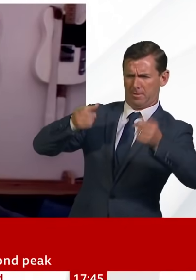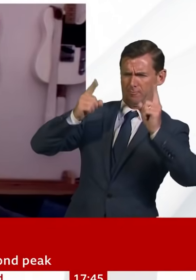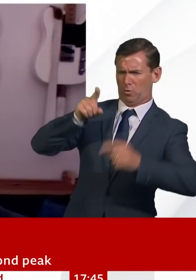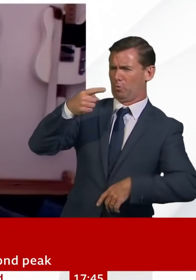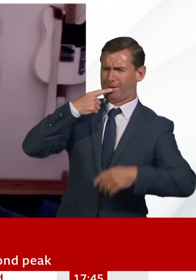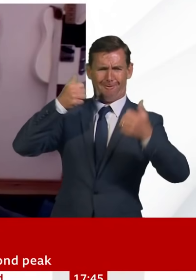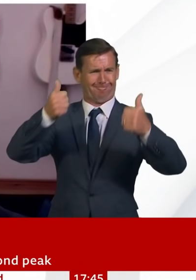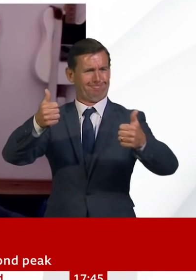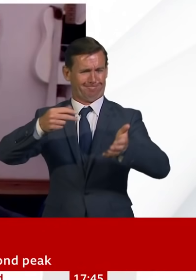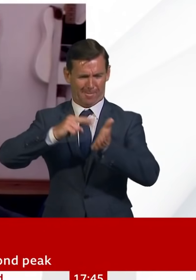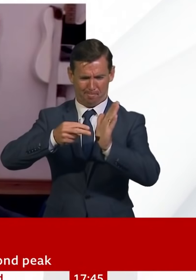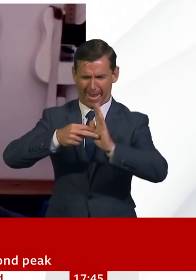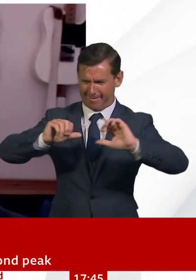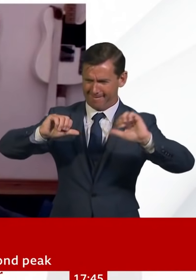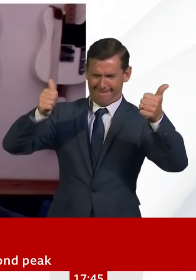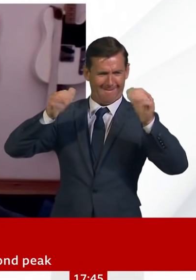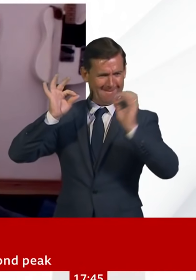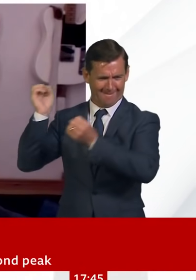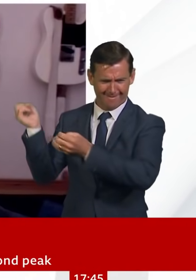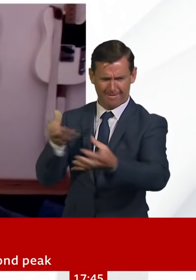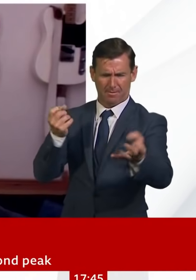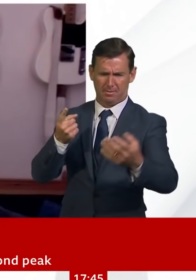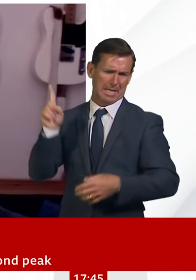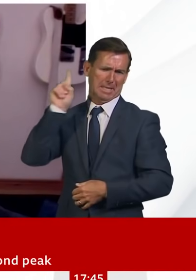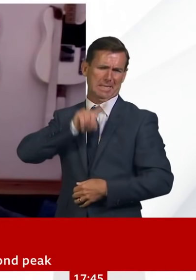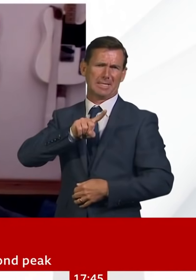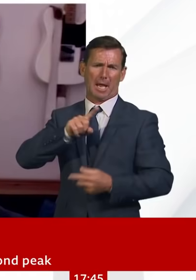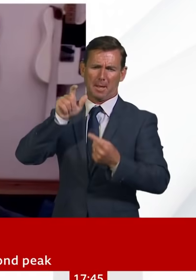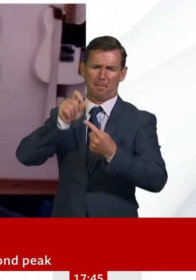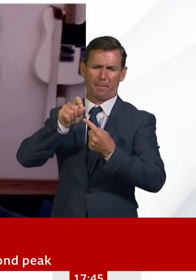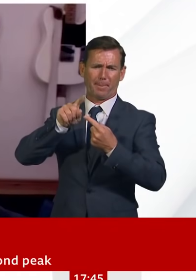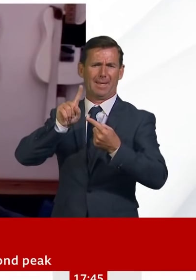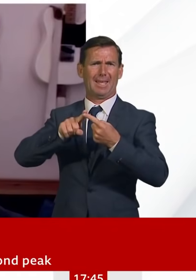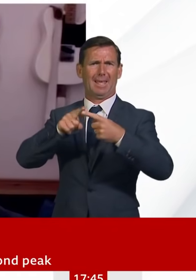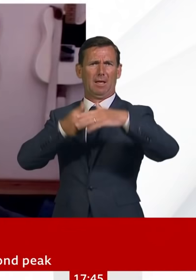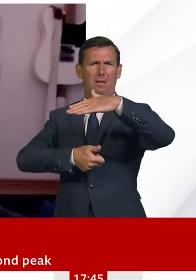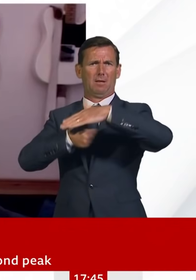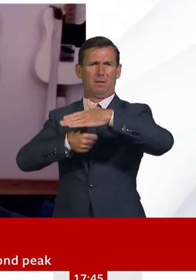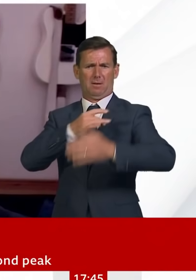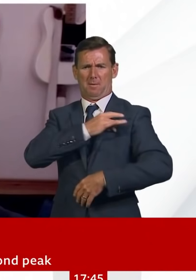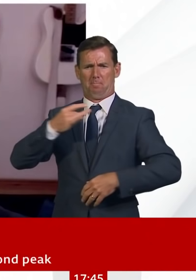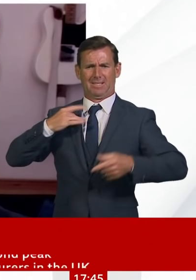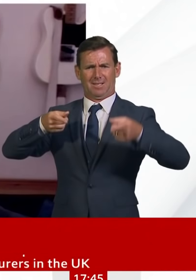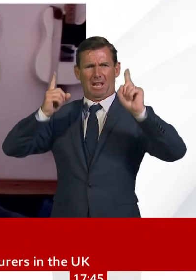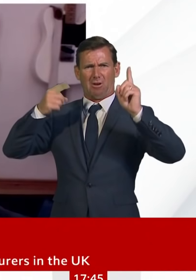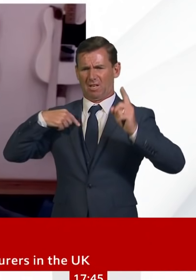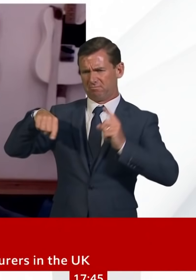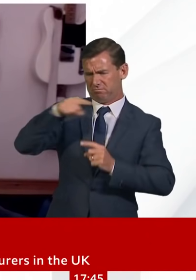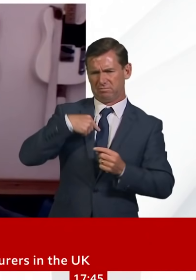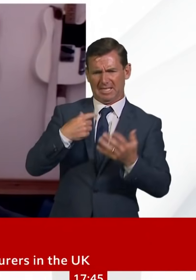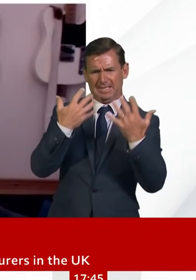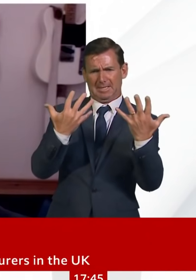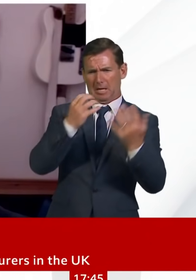PHE Medical Director Yvonne Doyle said stats showed about 10% of total COVID-19 deaths taking place outside